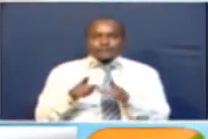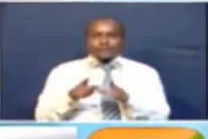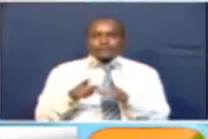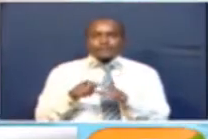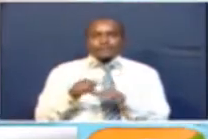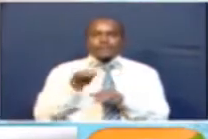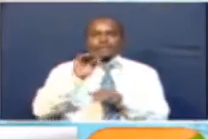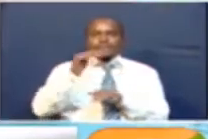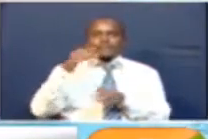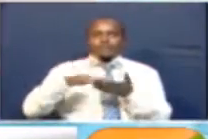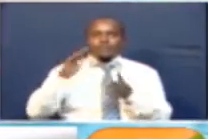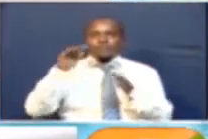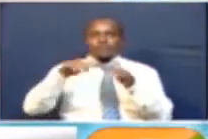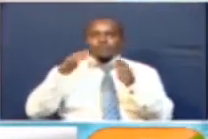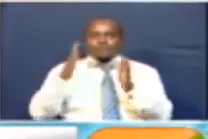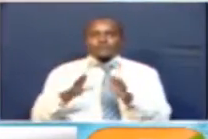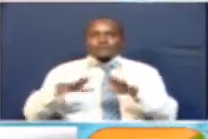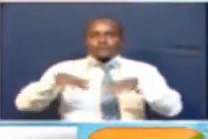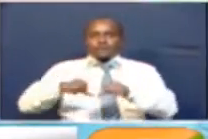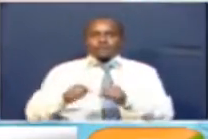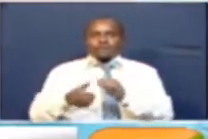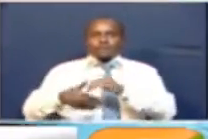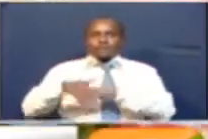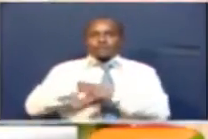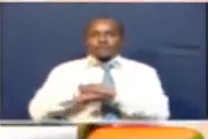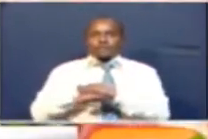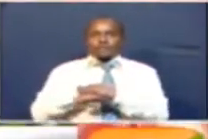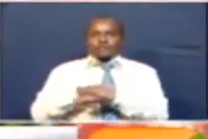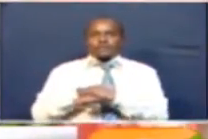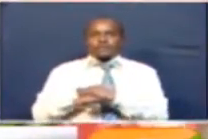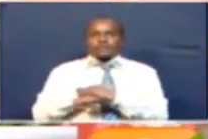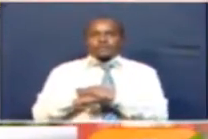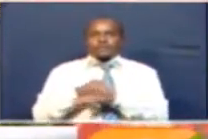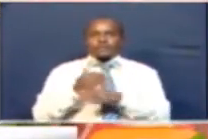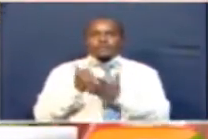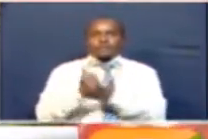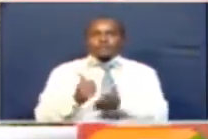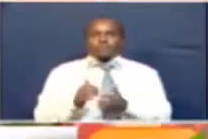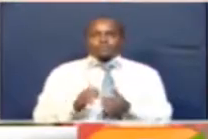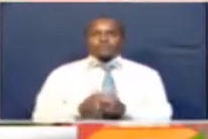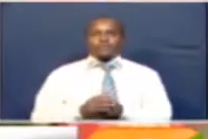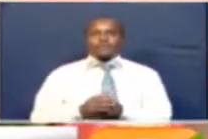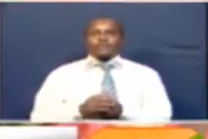more farmers to take up insurance to cushion them against losses.